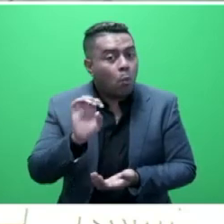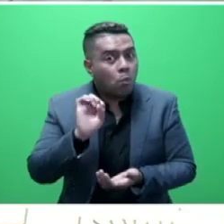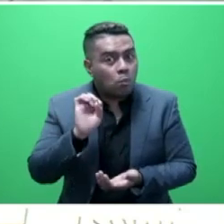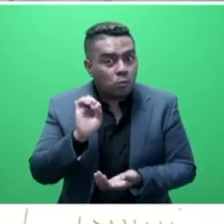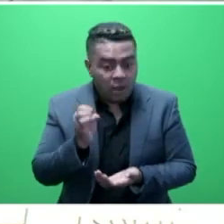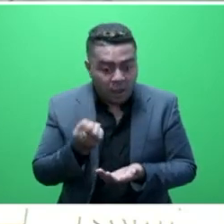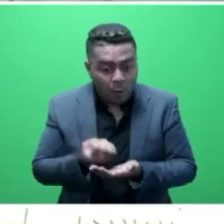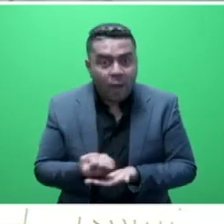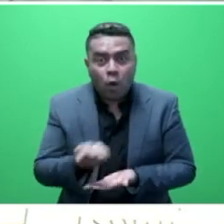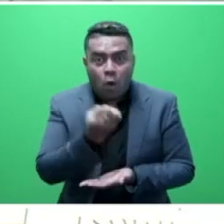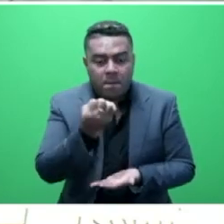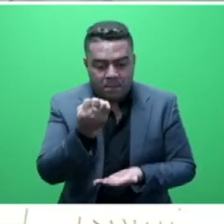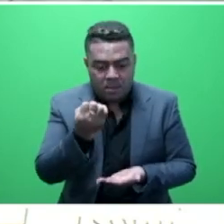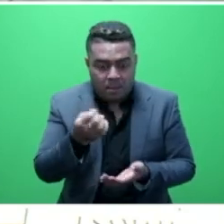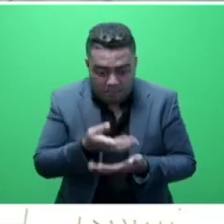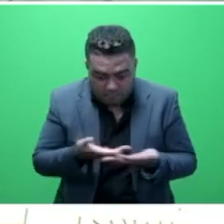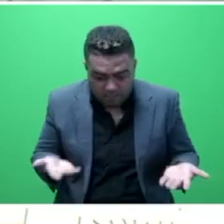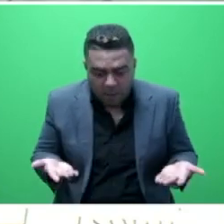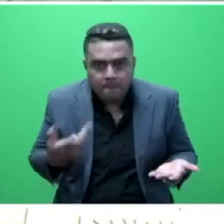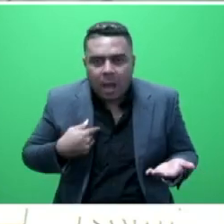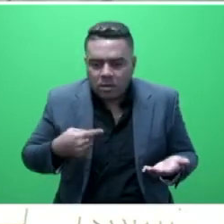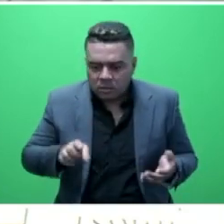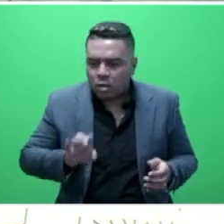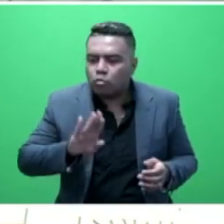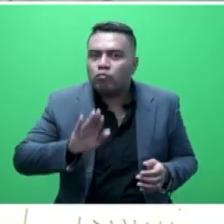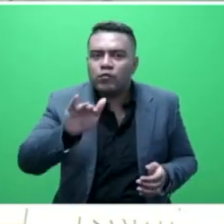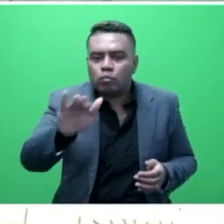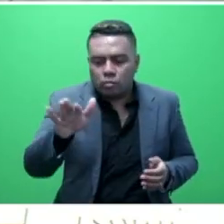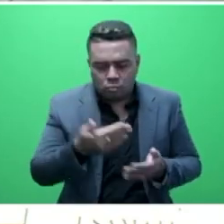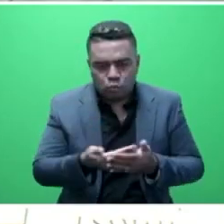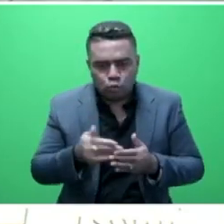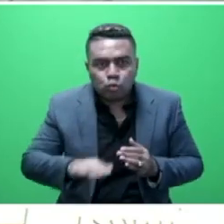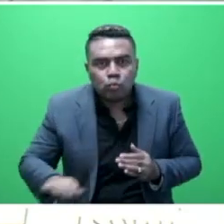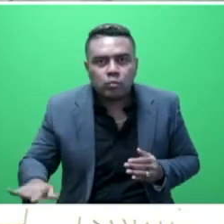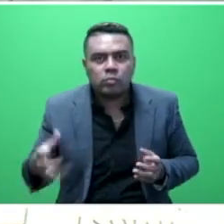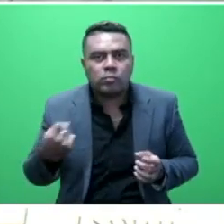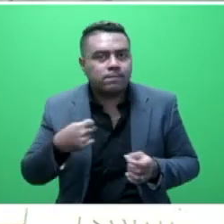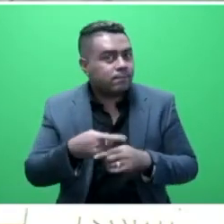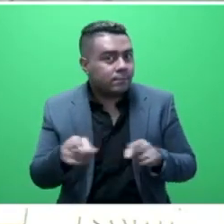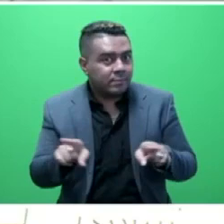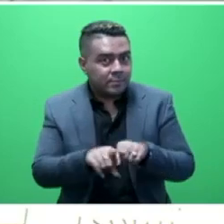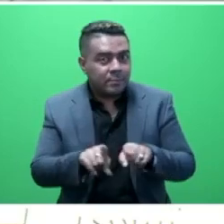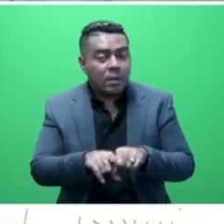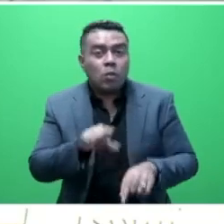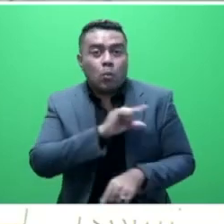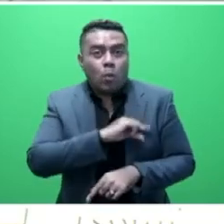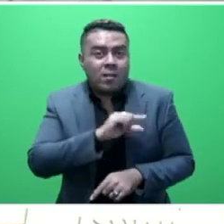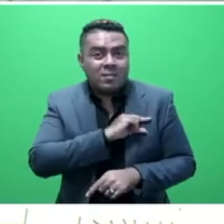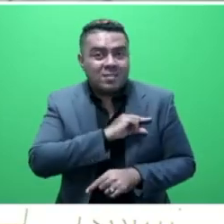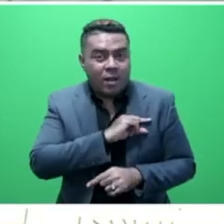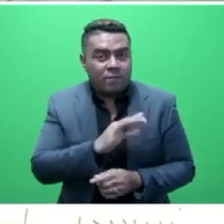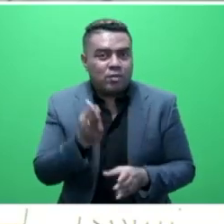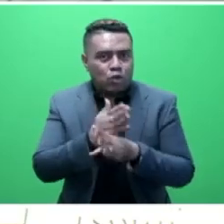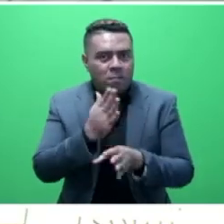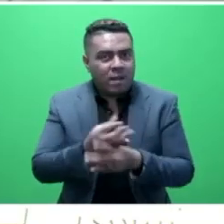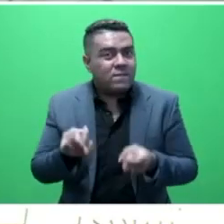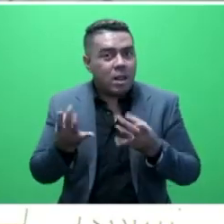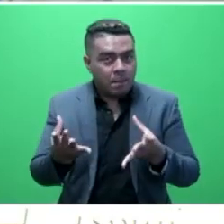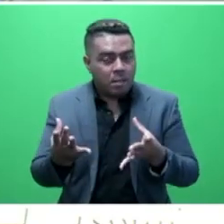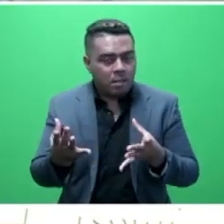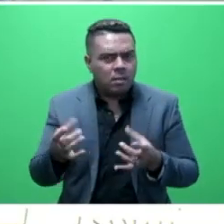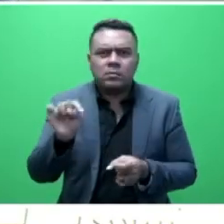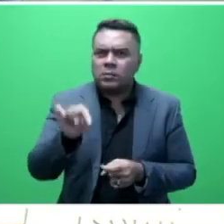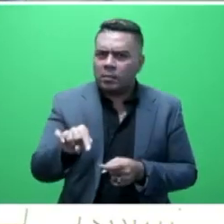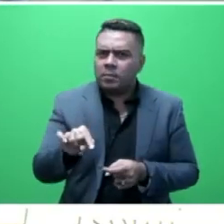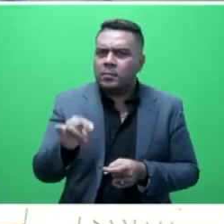but our children's economy. Not only our jobs, but the quality of employment available to coming generations. Mr.